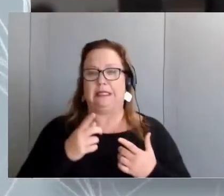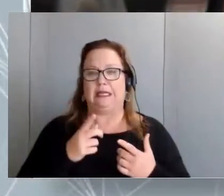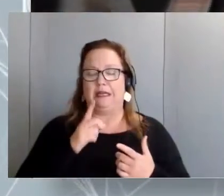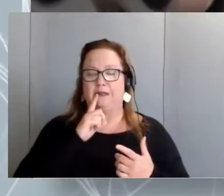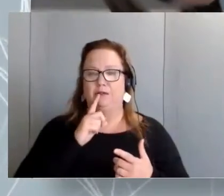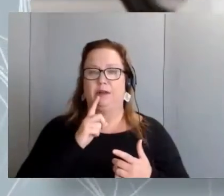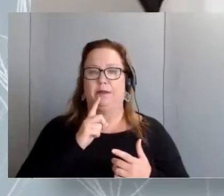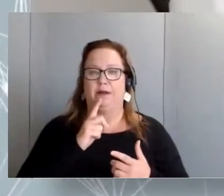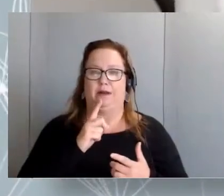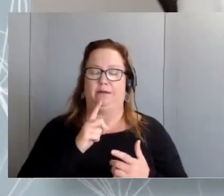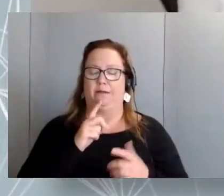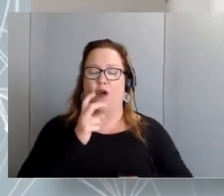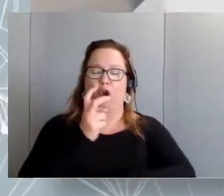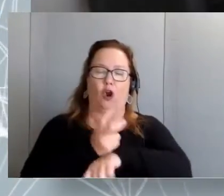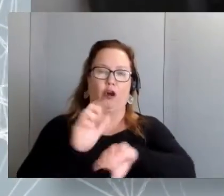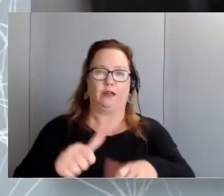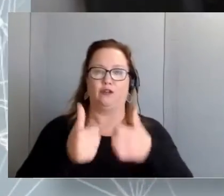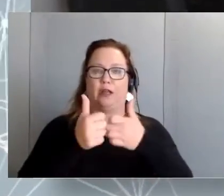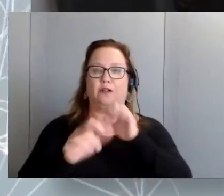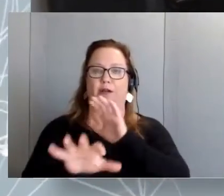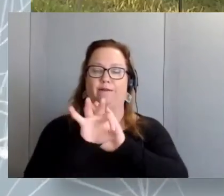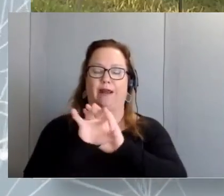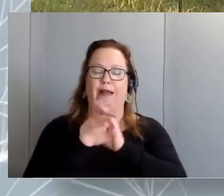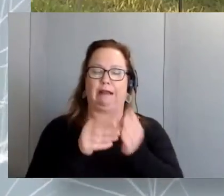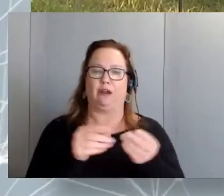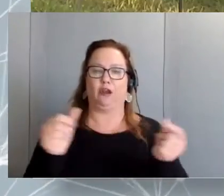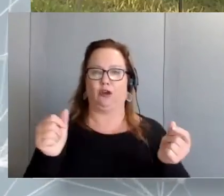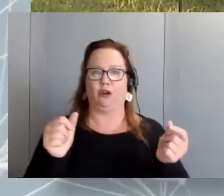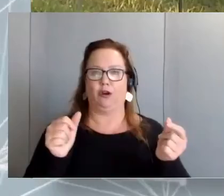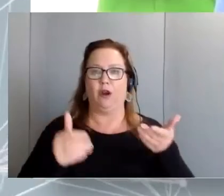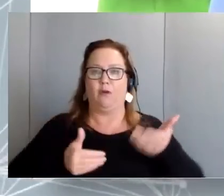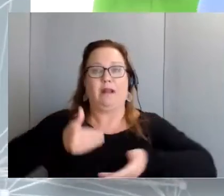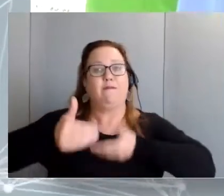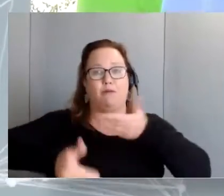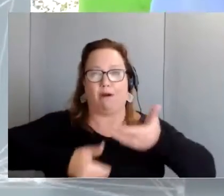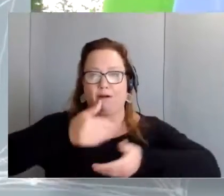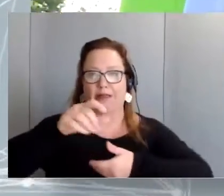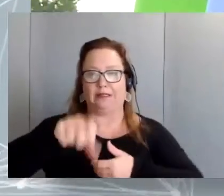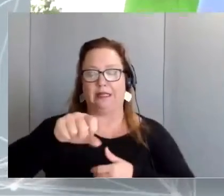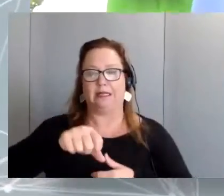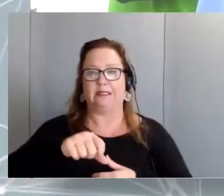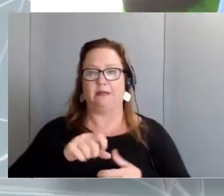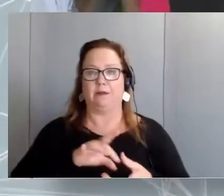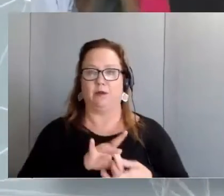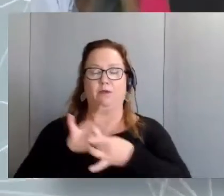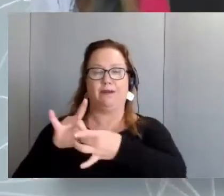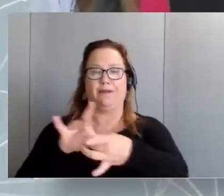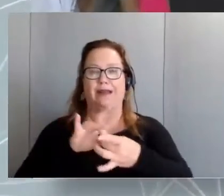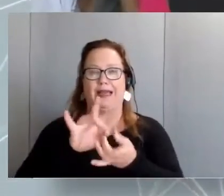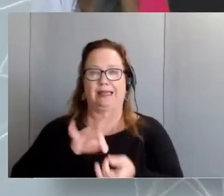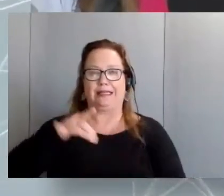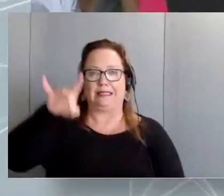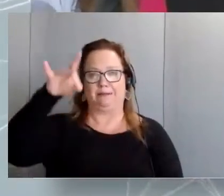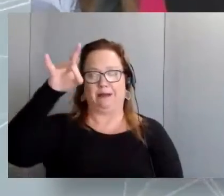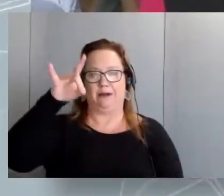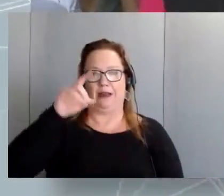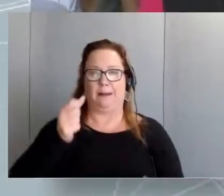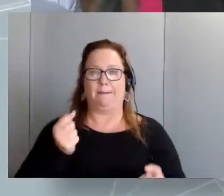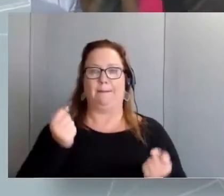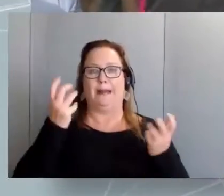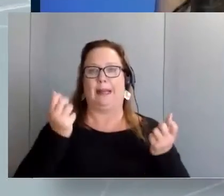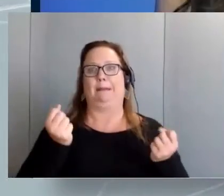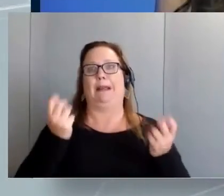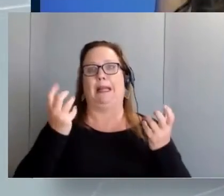finding a cure, great progress has been made, and along the way, we've ignited the spirit of tens of thousands of